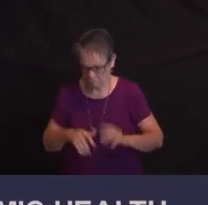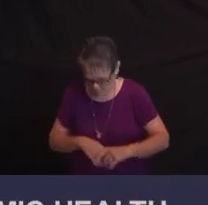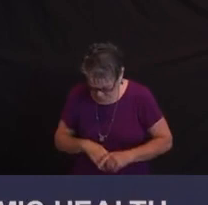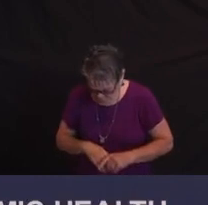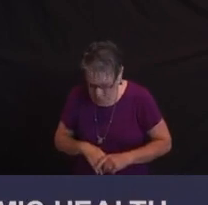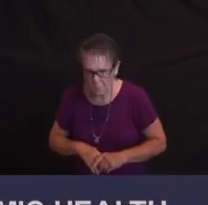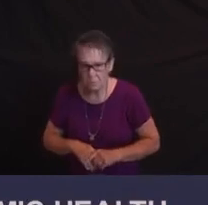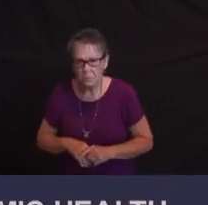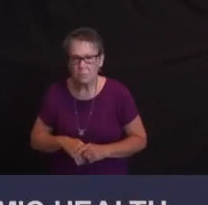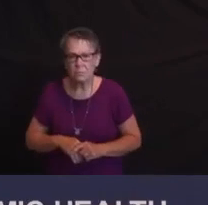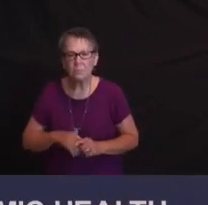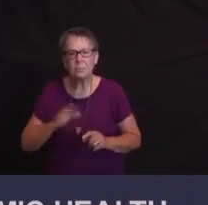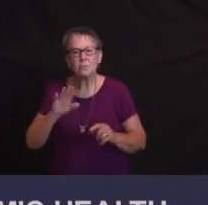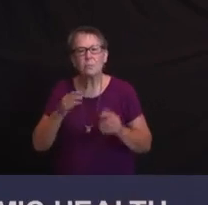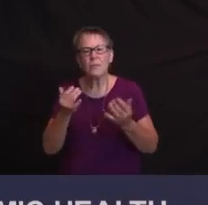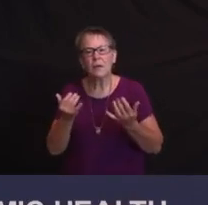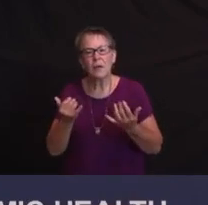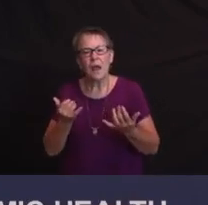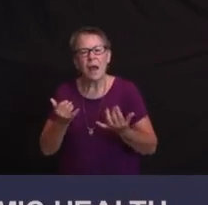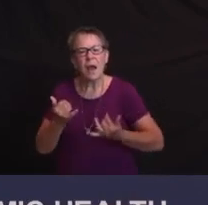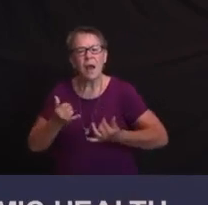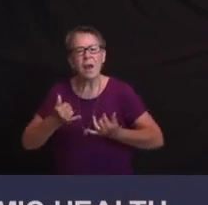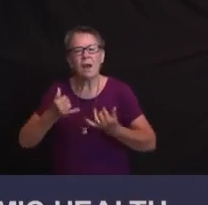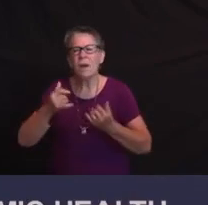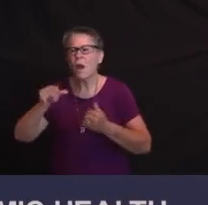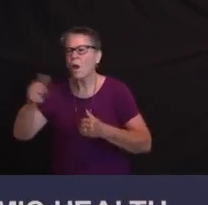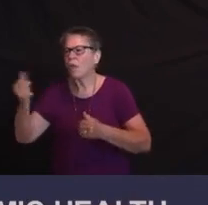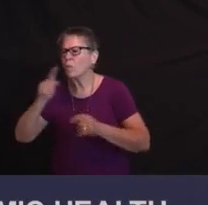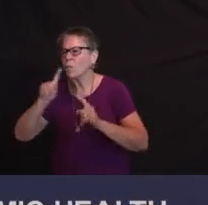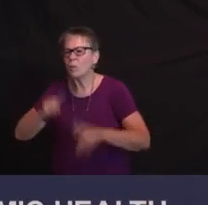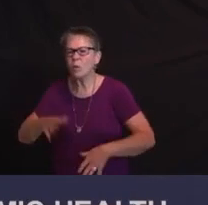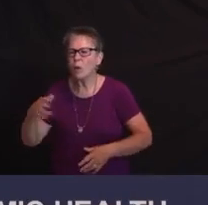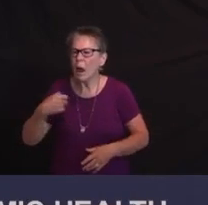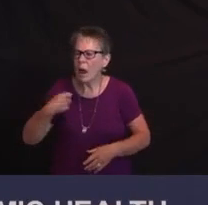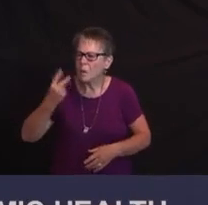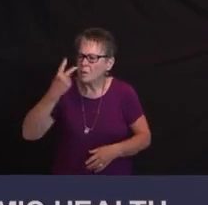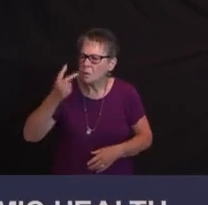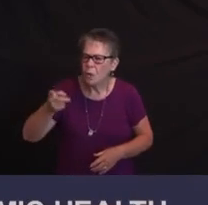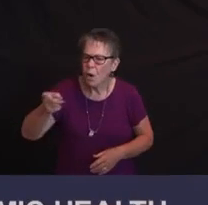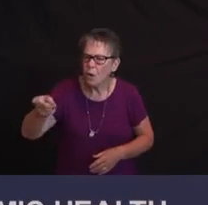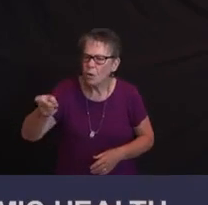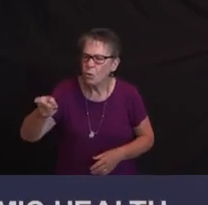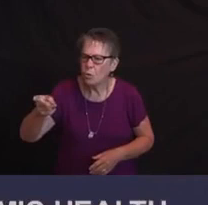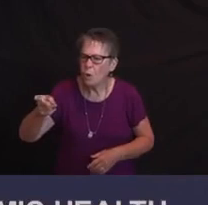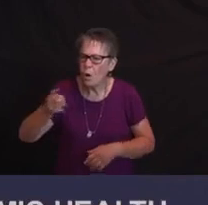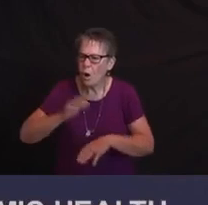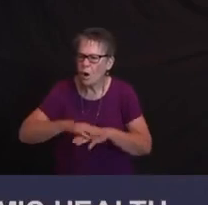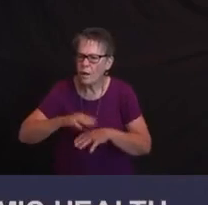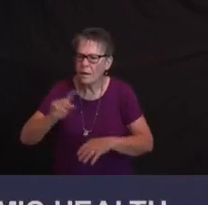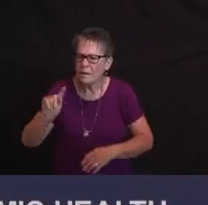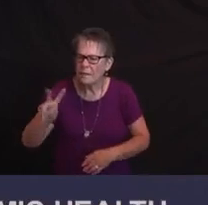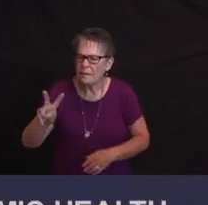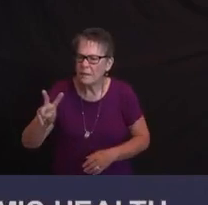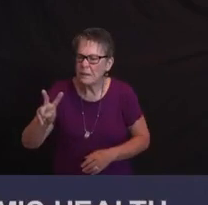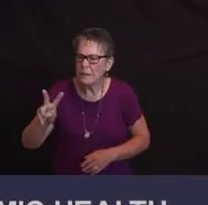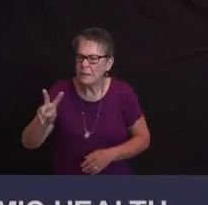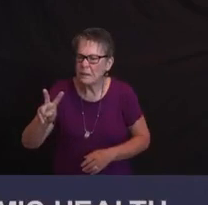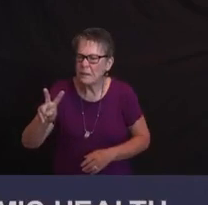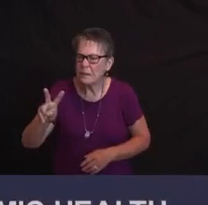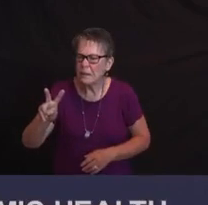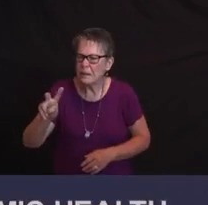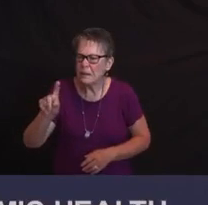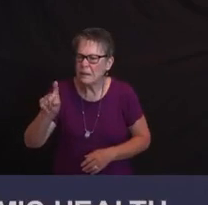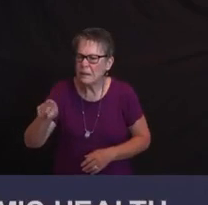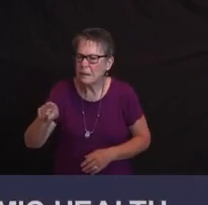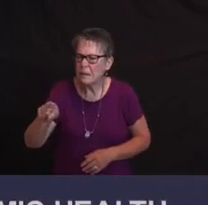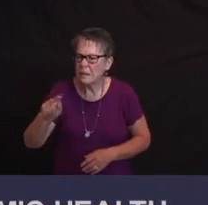with full face in a restaurant, and I was in a restaurant, and I hardly recognized you.